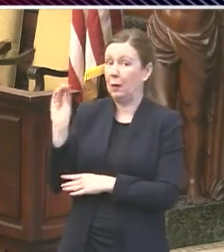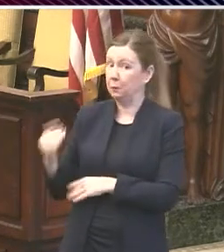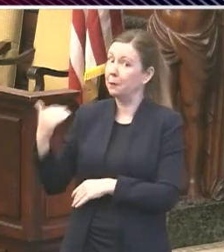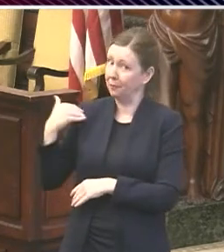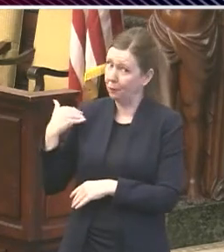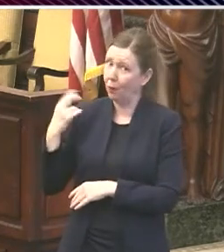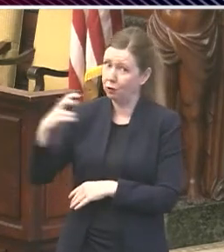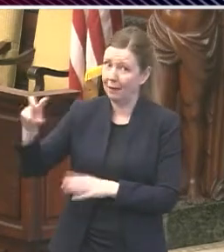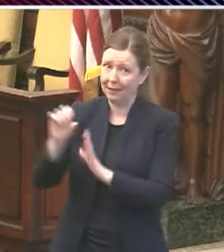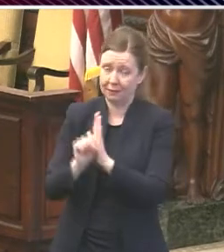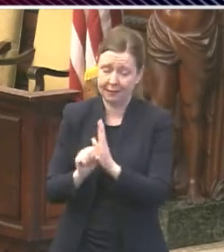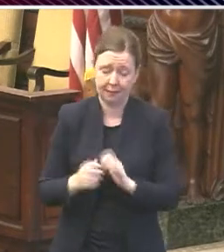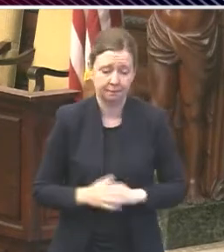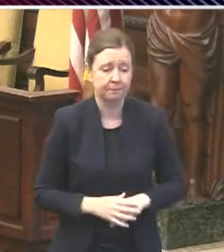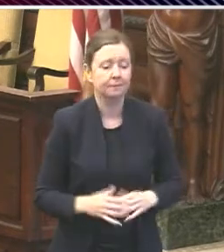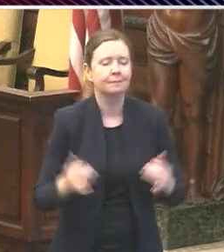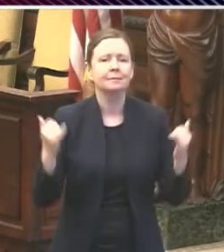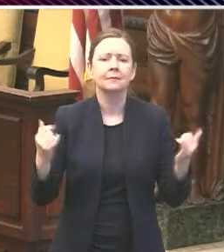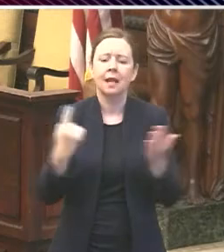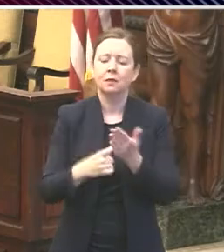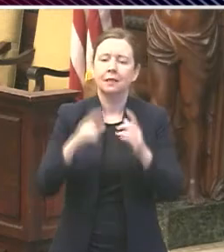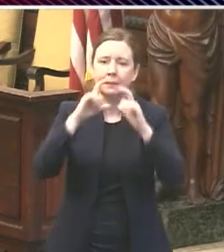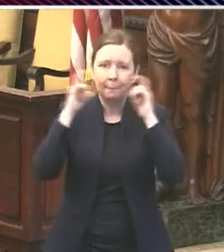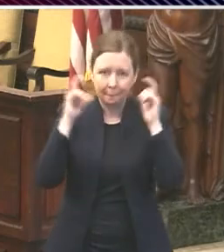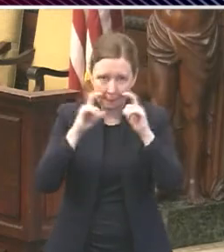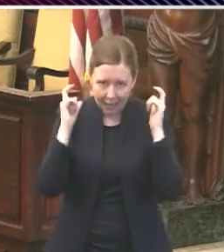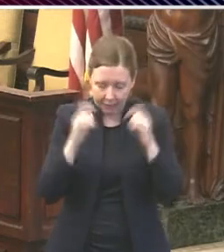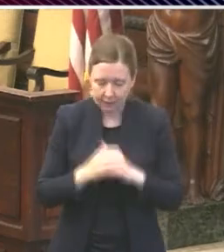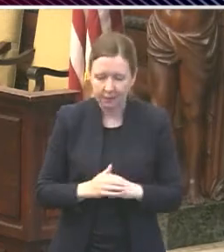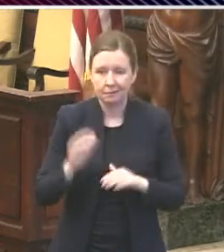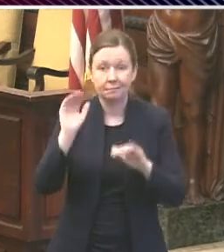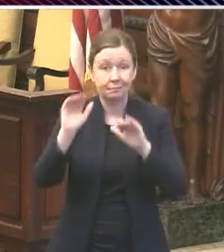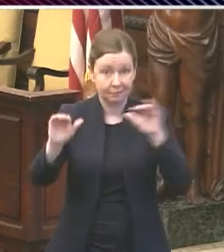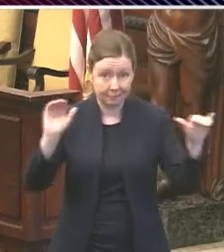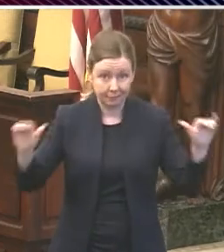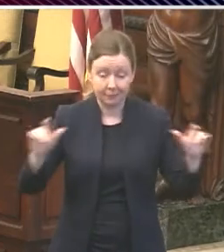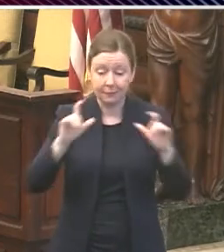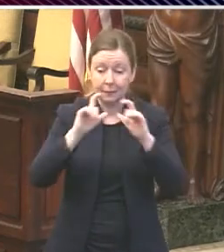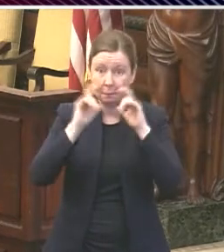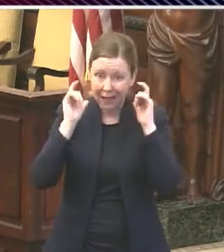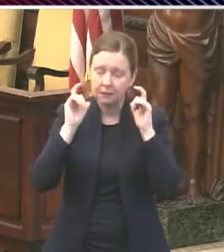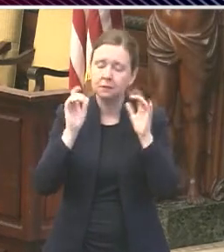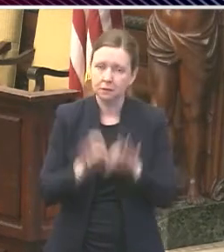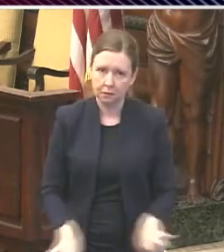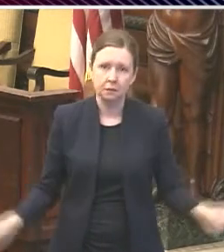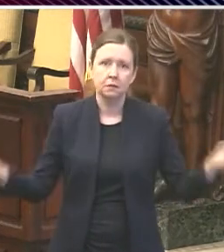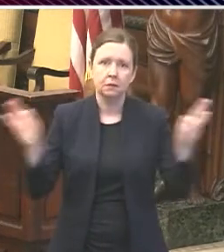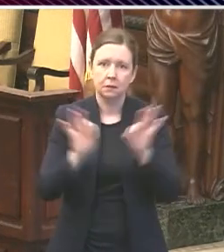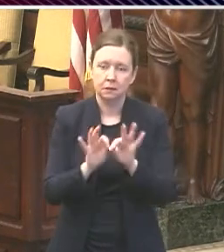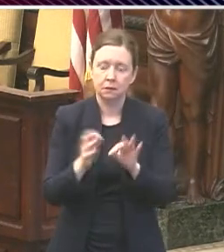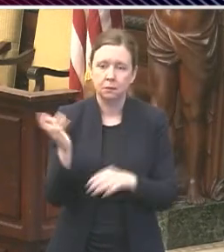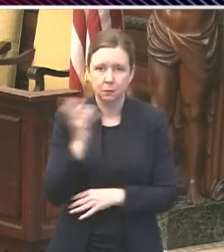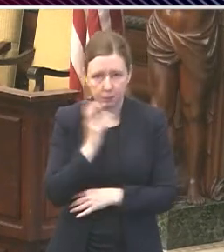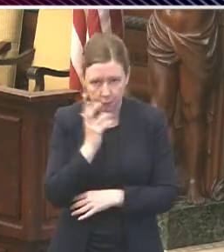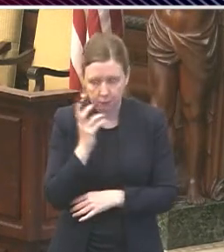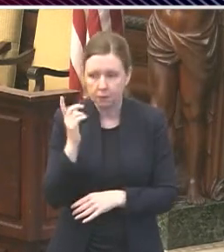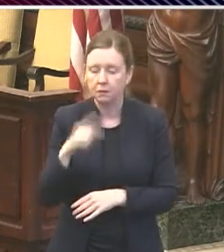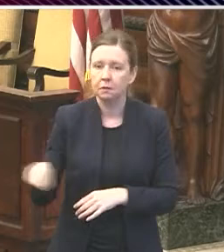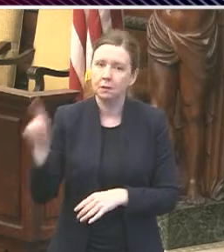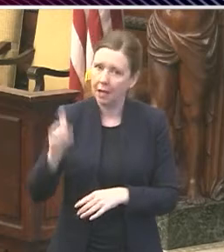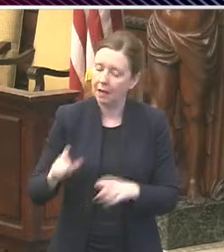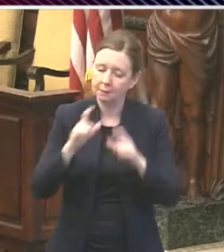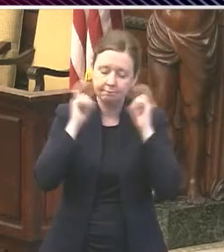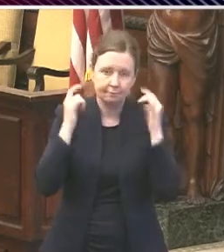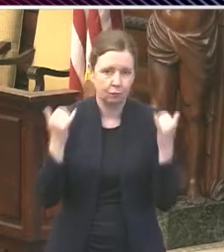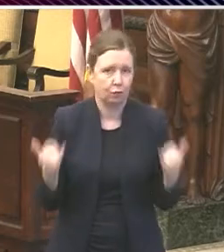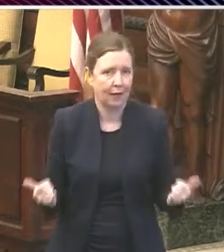Now let me talk a little bit about mask use. Remind everybody that mask use is important as ever for people to wear right now.